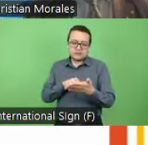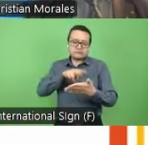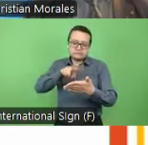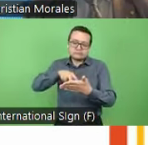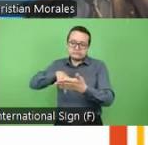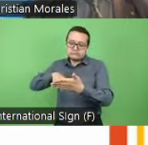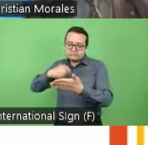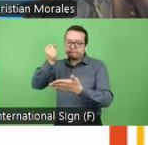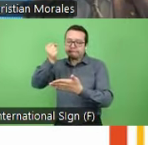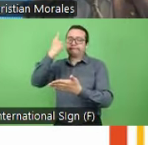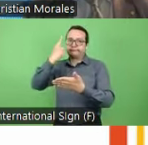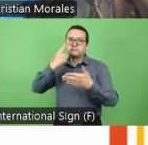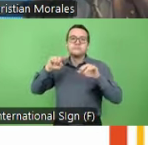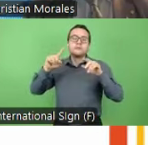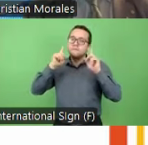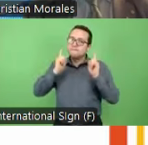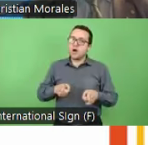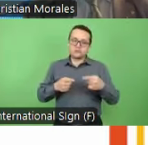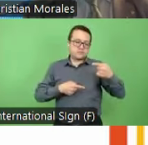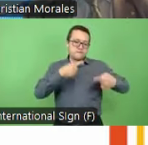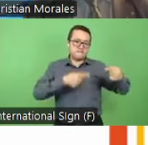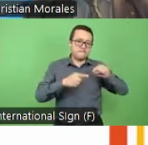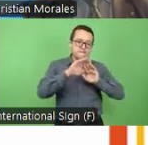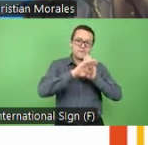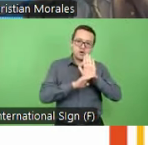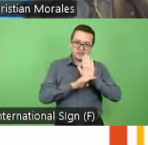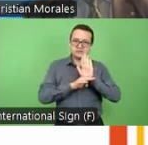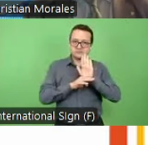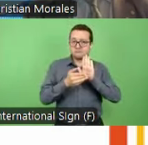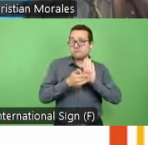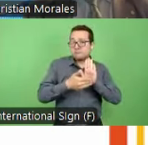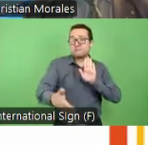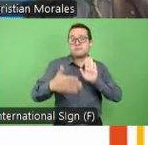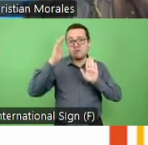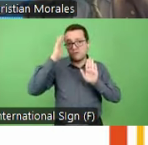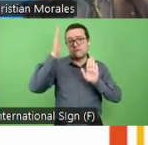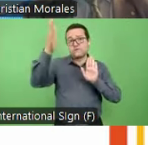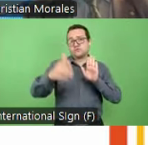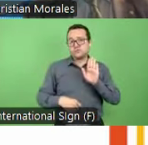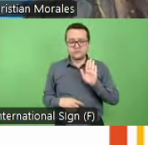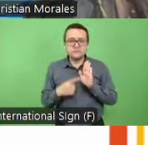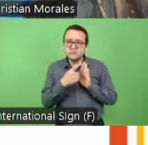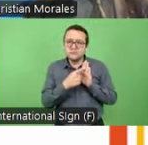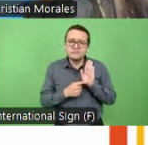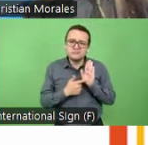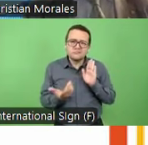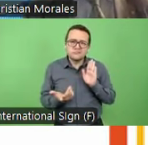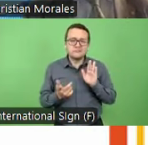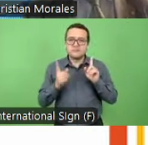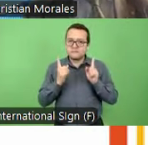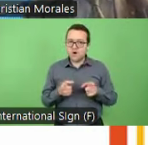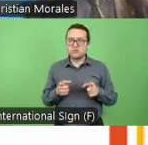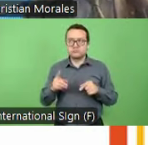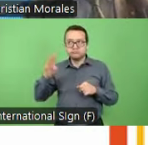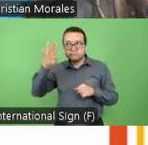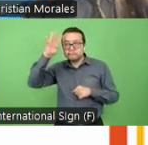reference to futuro. En actions of primer policies lugar, towards the la future. necesidad de estar First of all, the need interpretando, of being la interpreting necesidad de the formular need of políticas, formulating iniciativas de